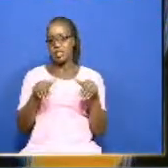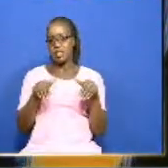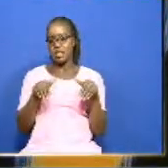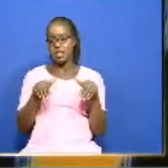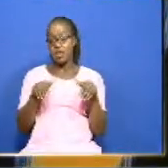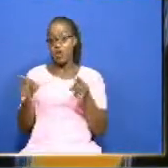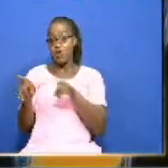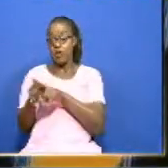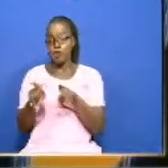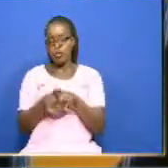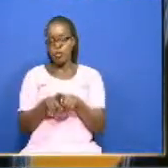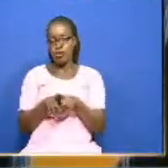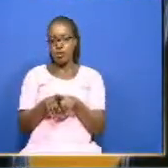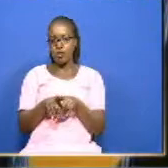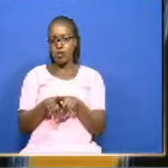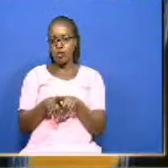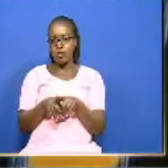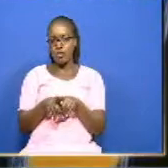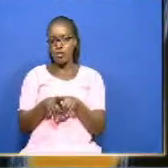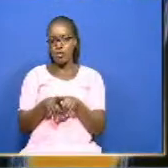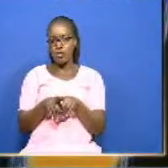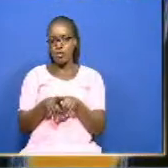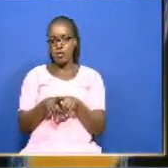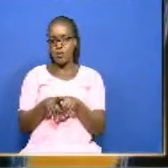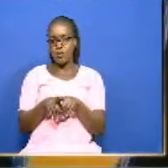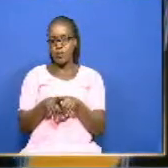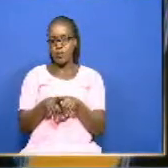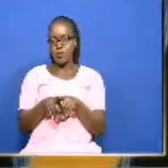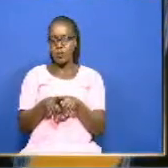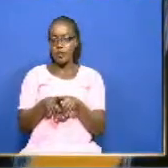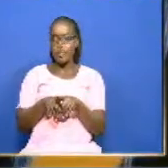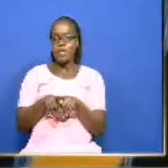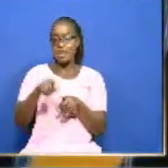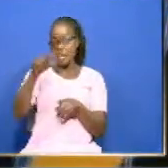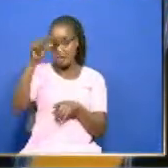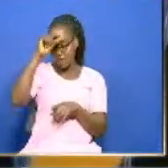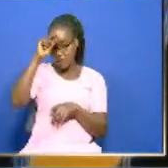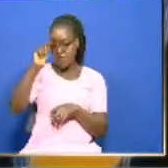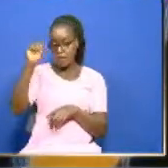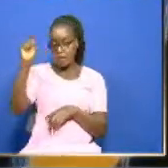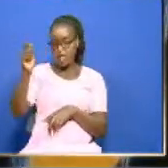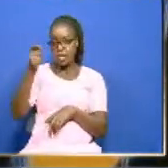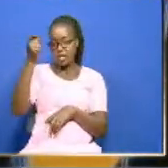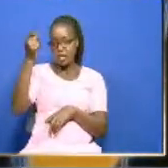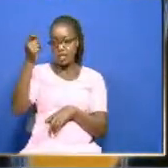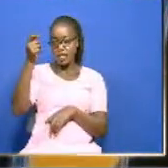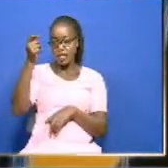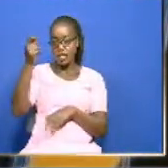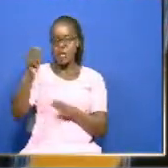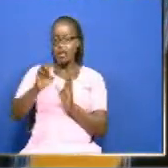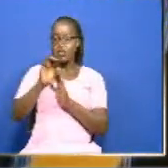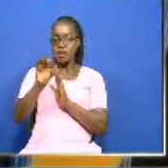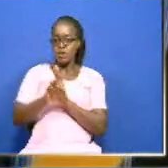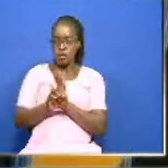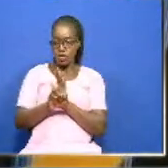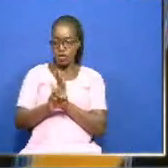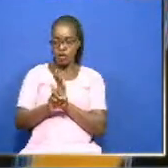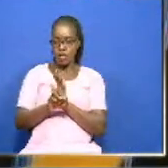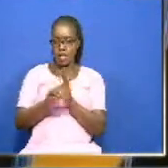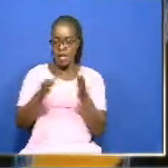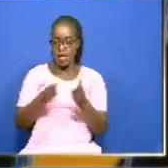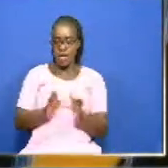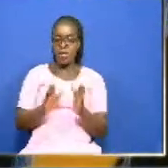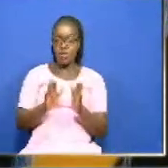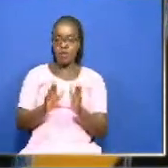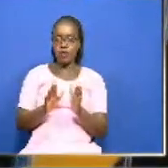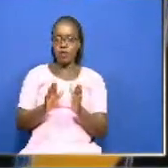remember that the government of the Republic of Kenya, per constitution, allows